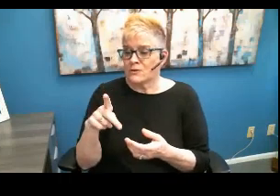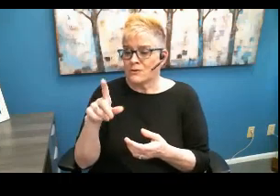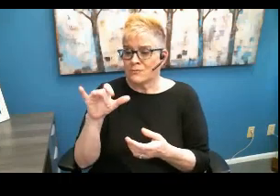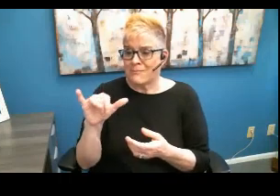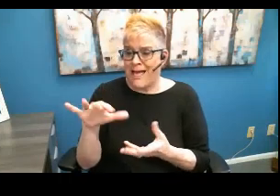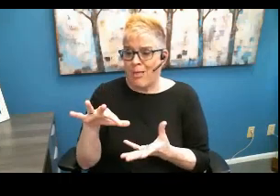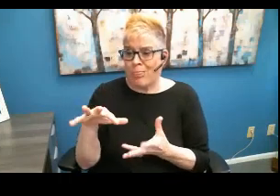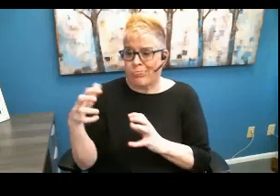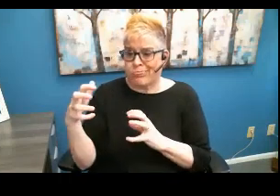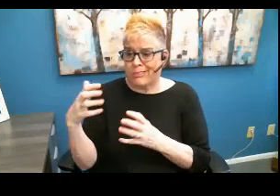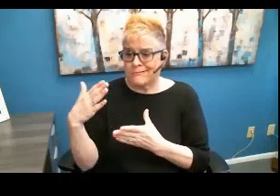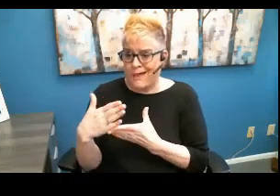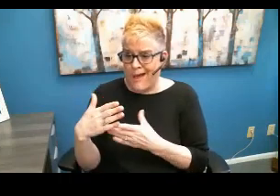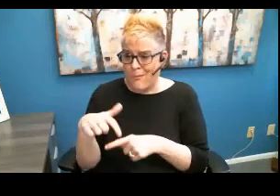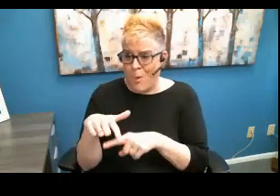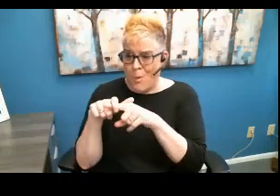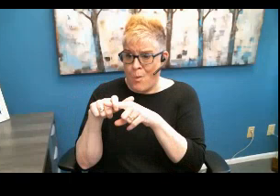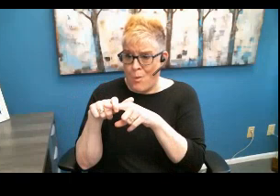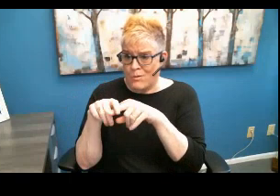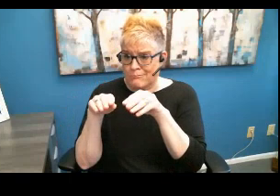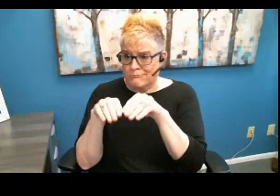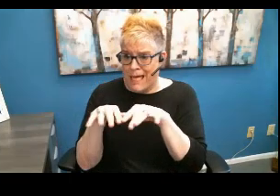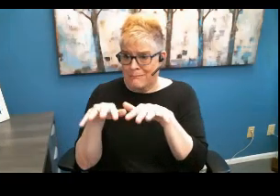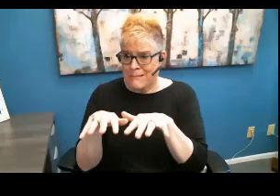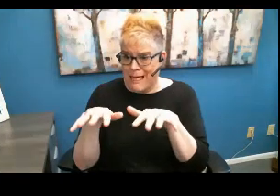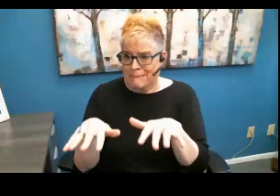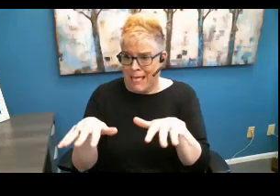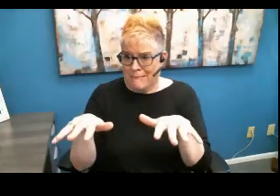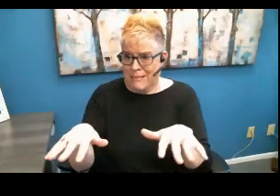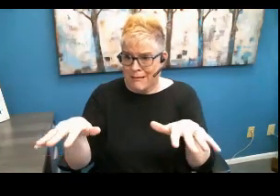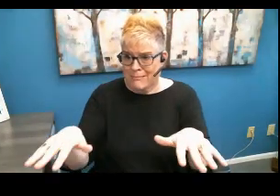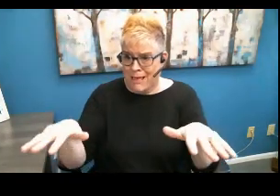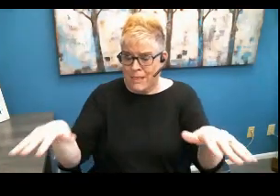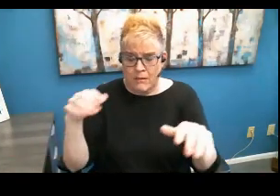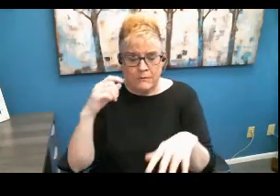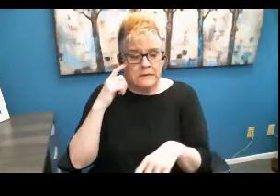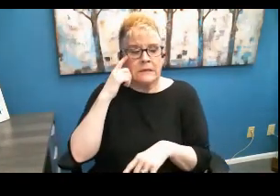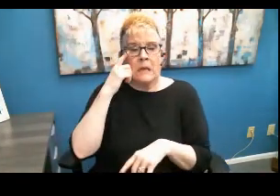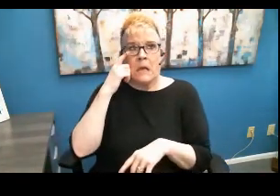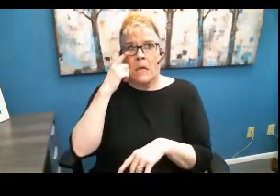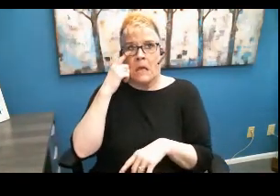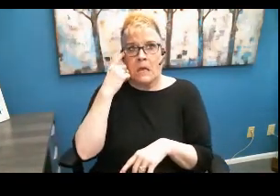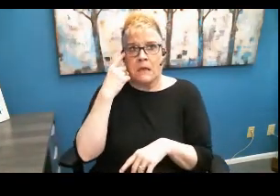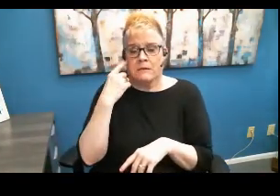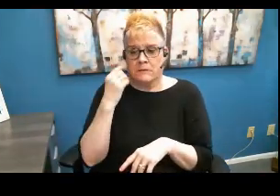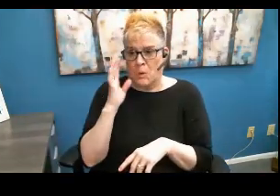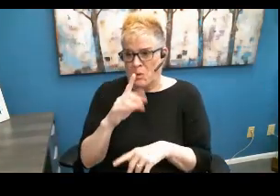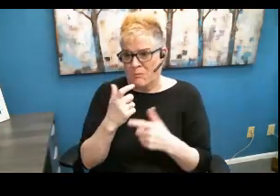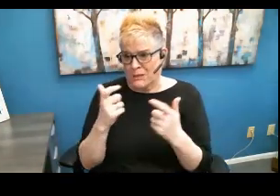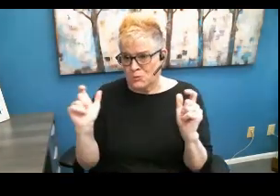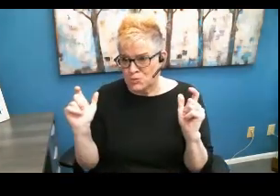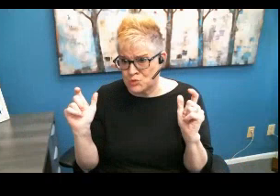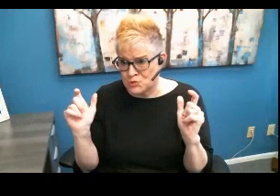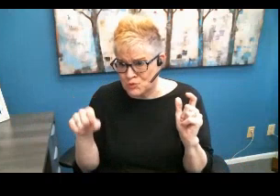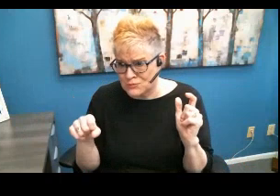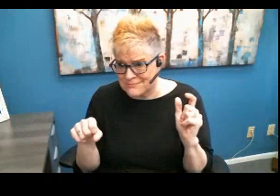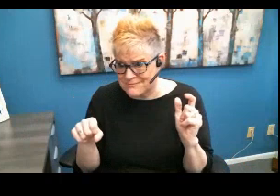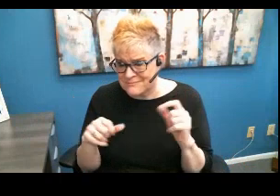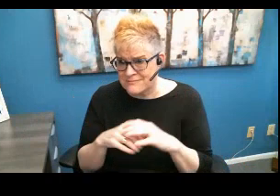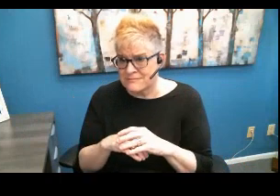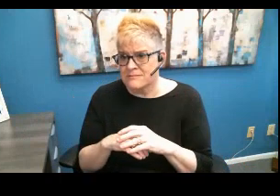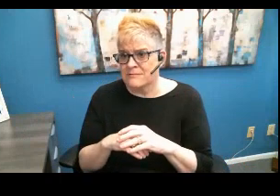the kind of the cascading effects along that goes along with that, would be substantial. Now, parts